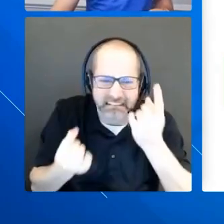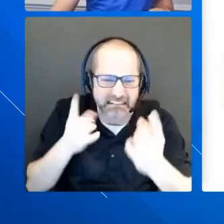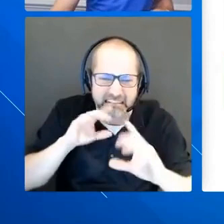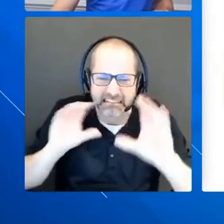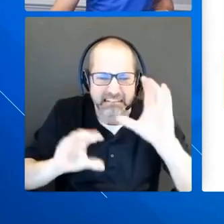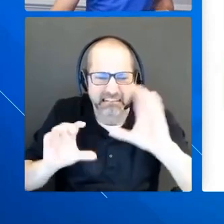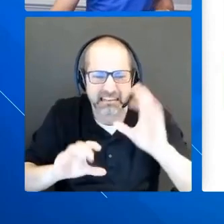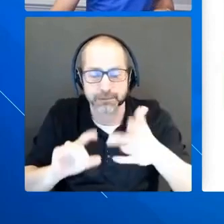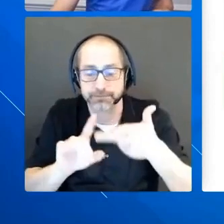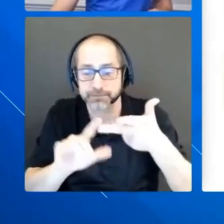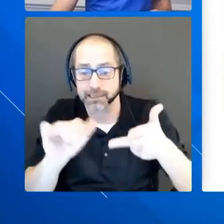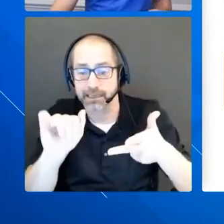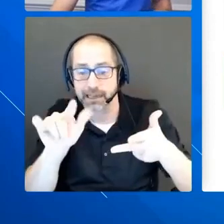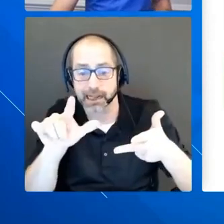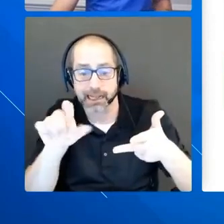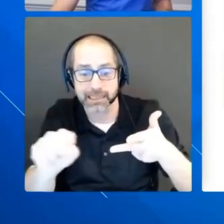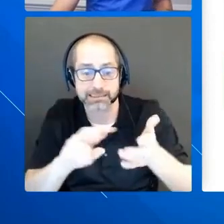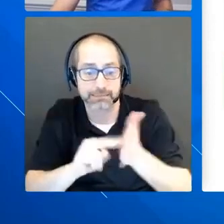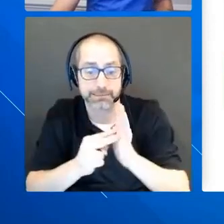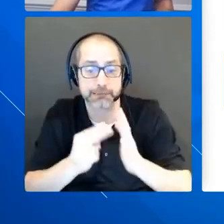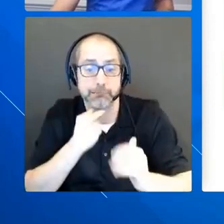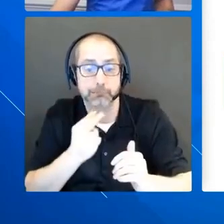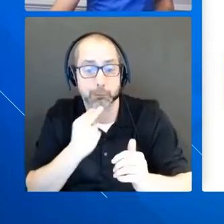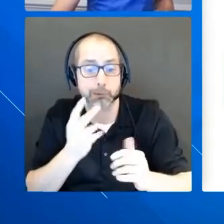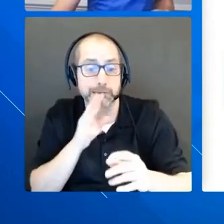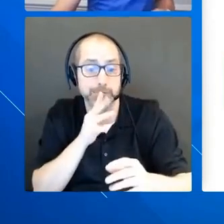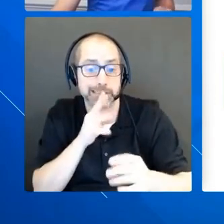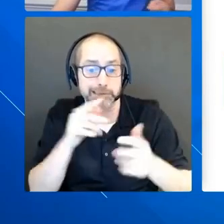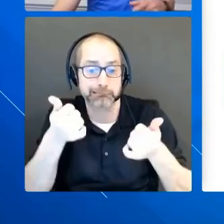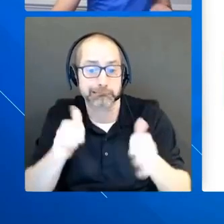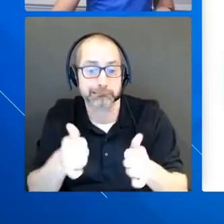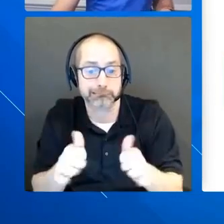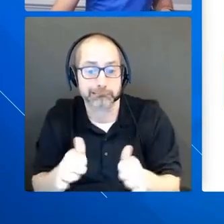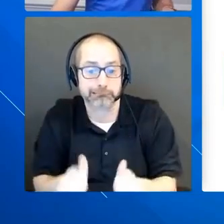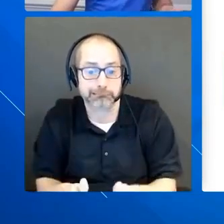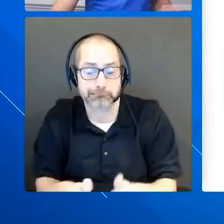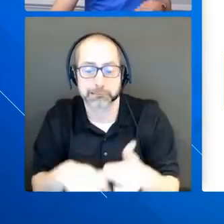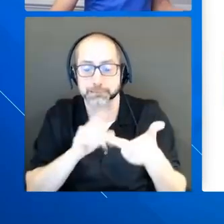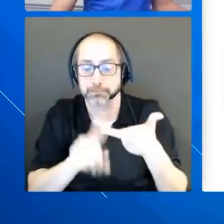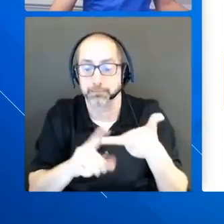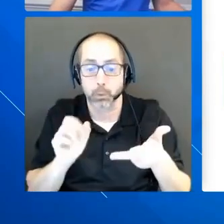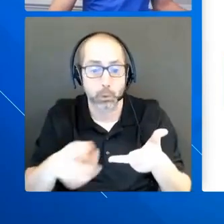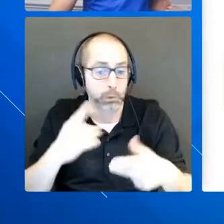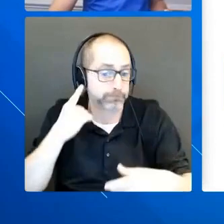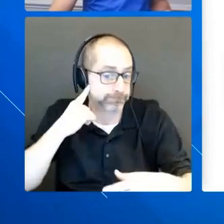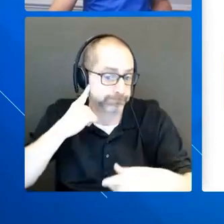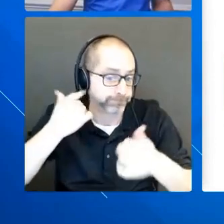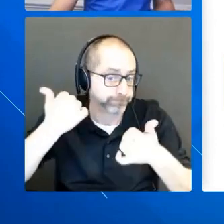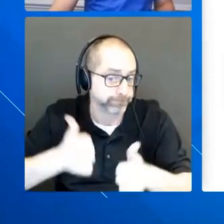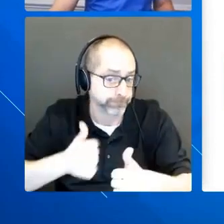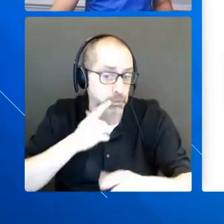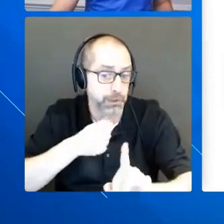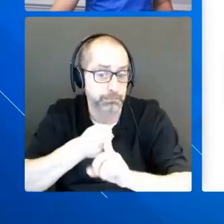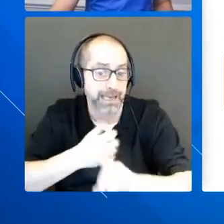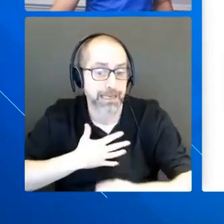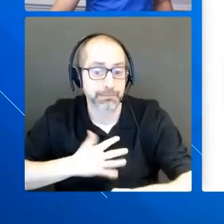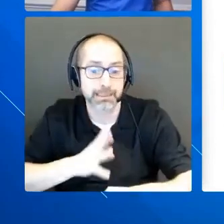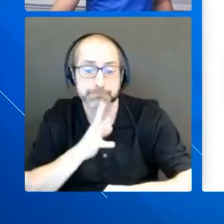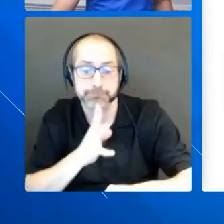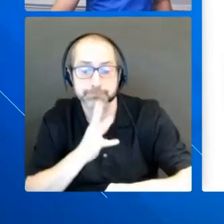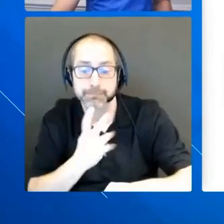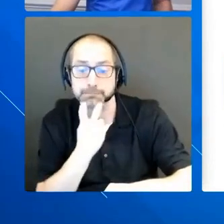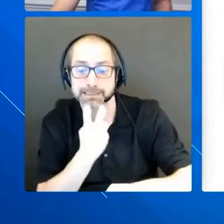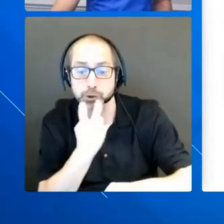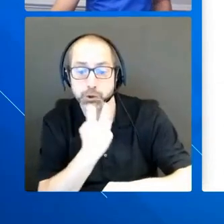have ALS, and I'm losing my ability to speak. Also, that I have a hearing impairment. That also impacts my ability to speak.